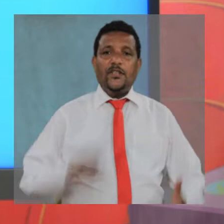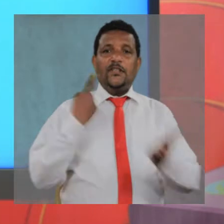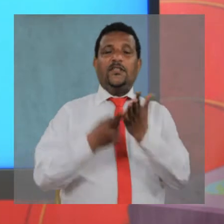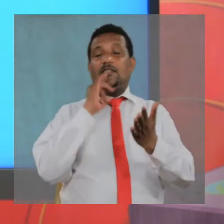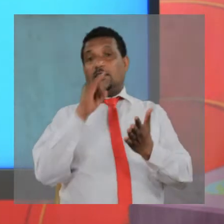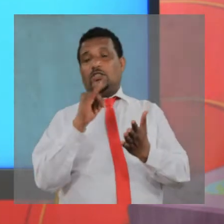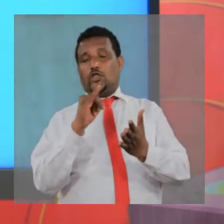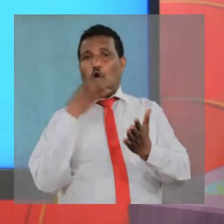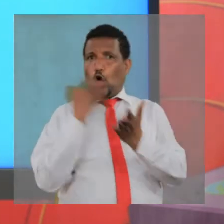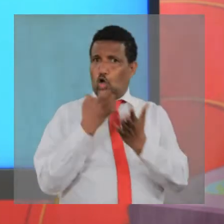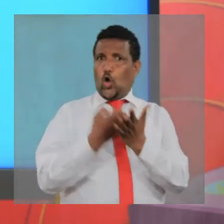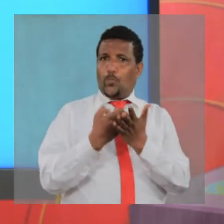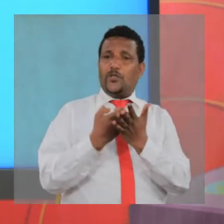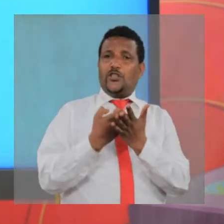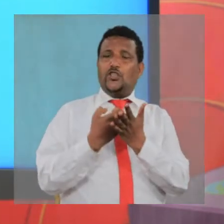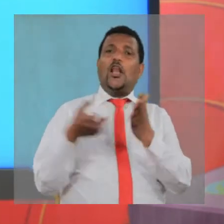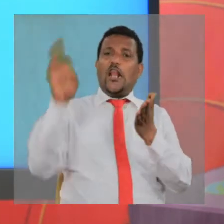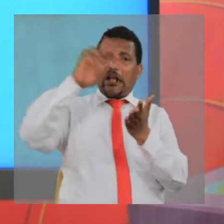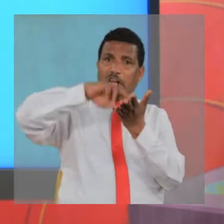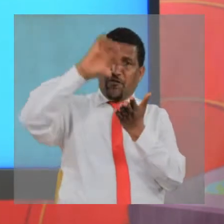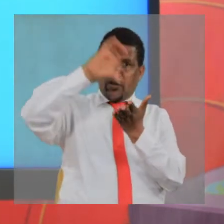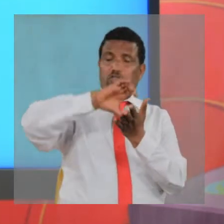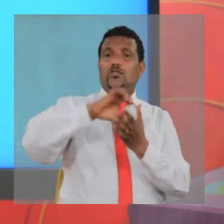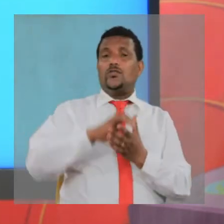This is economics revision